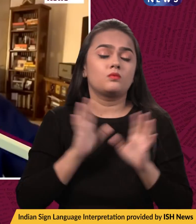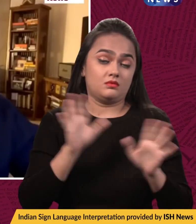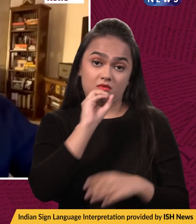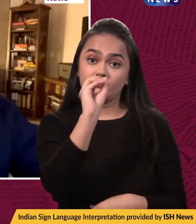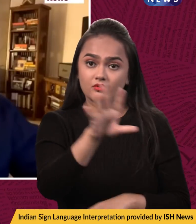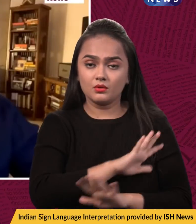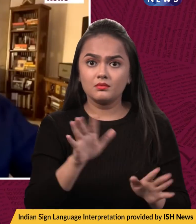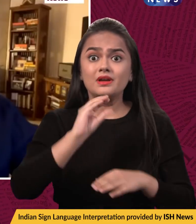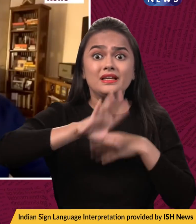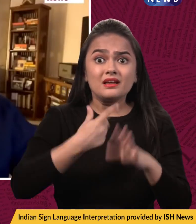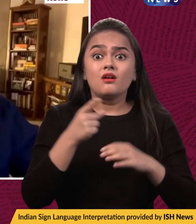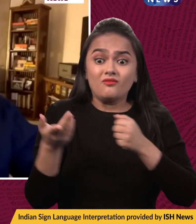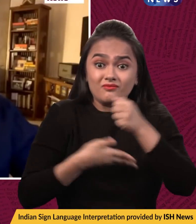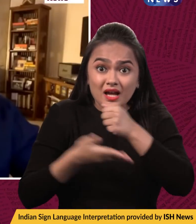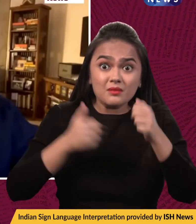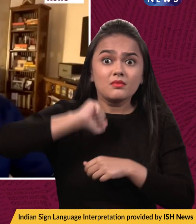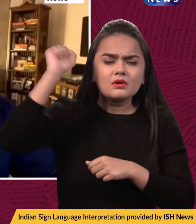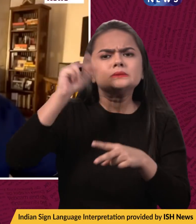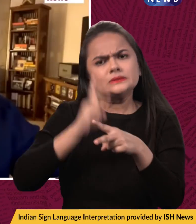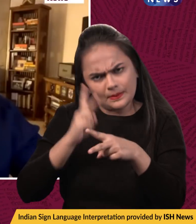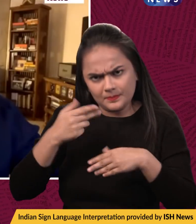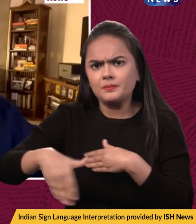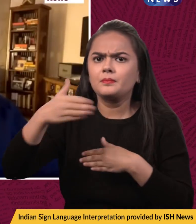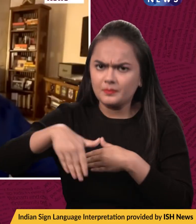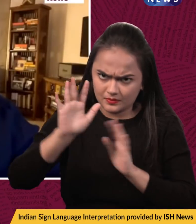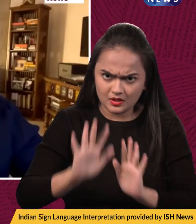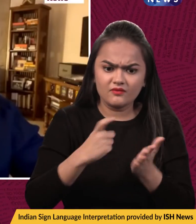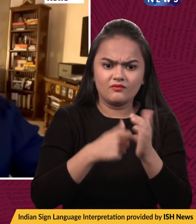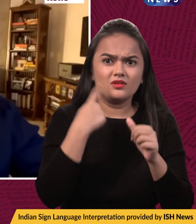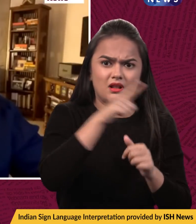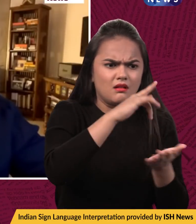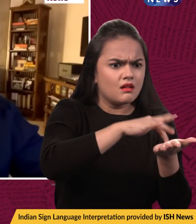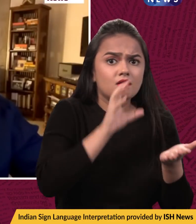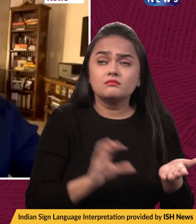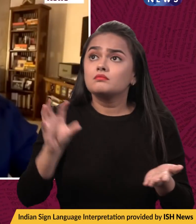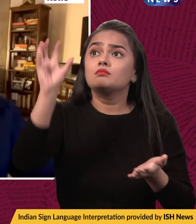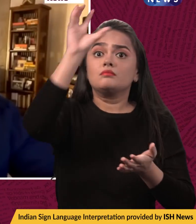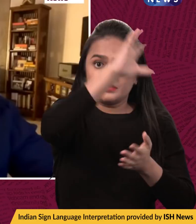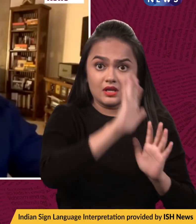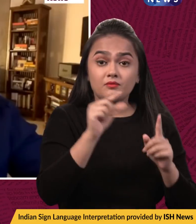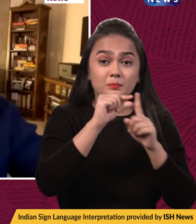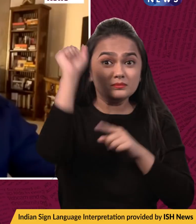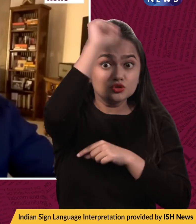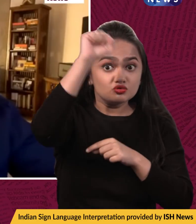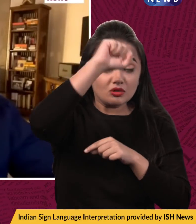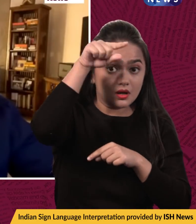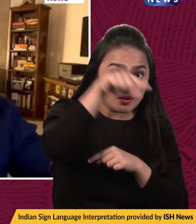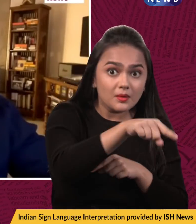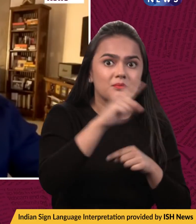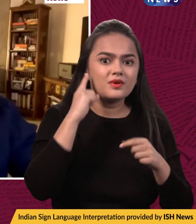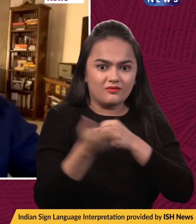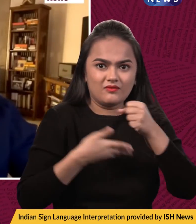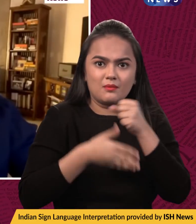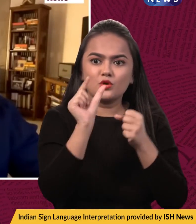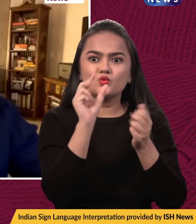way." Well, the farmer protest continued today with rail rokos organized in several states. In Punjab, farmer